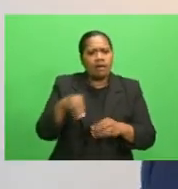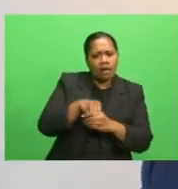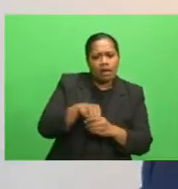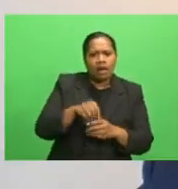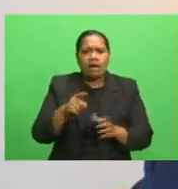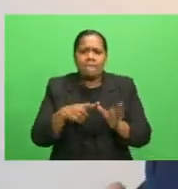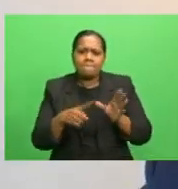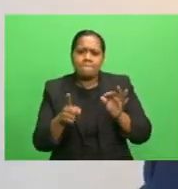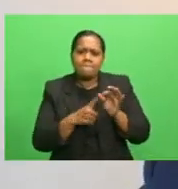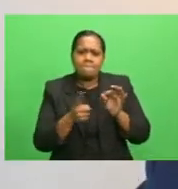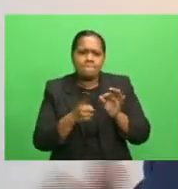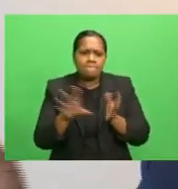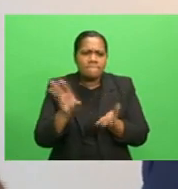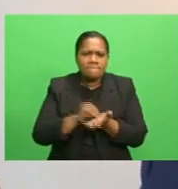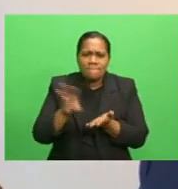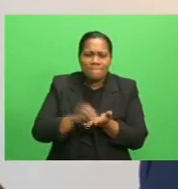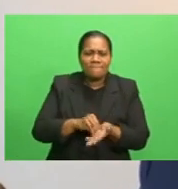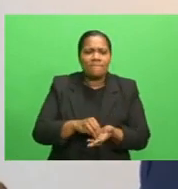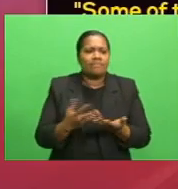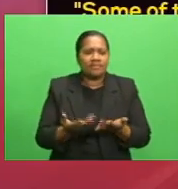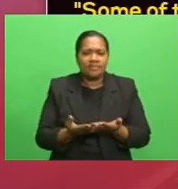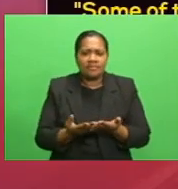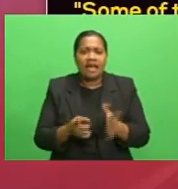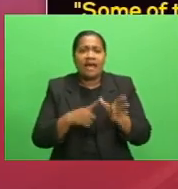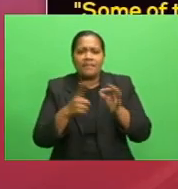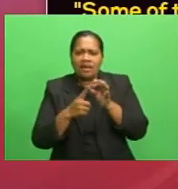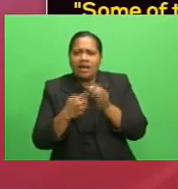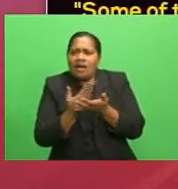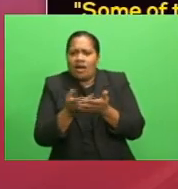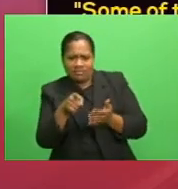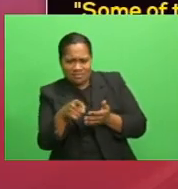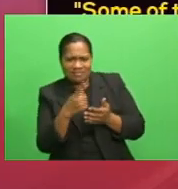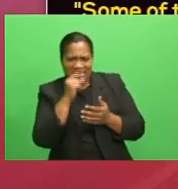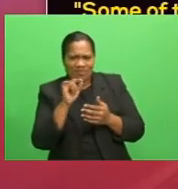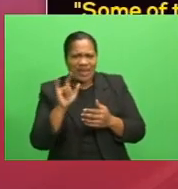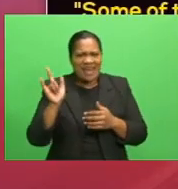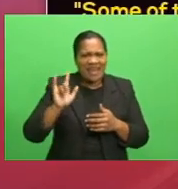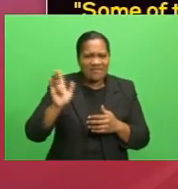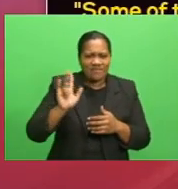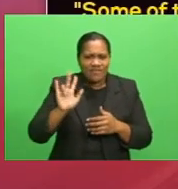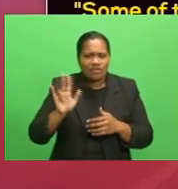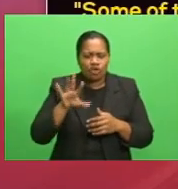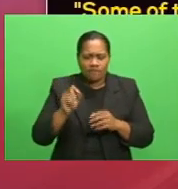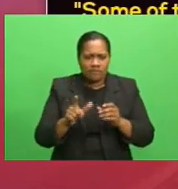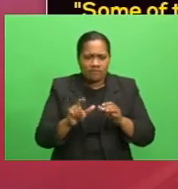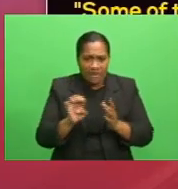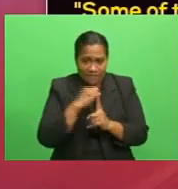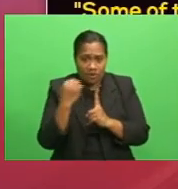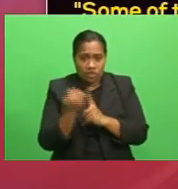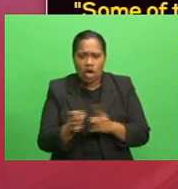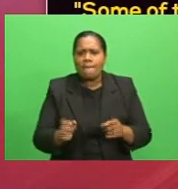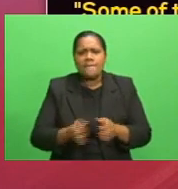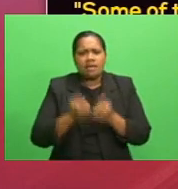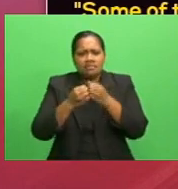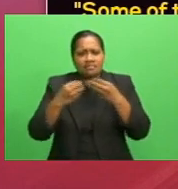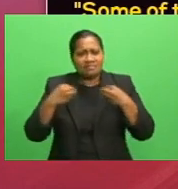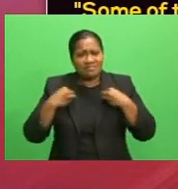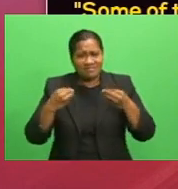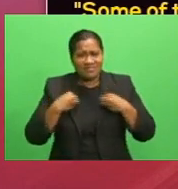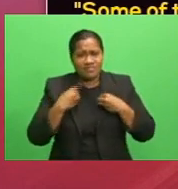can actually take advantage in these sort of environment. The Reserve Bank is confident that many of the business ventures that popped up during